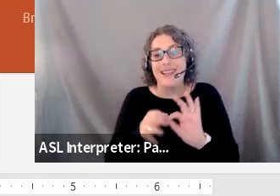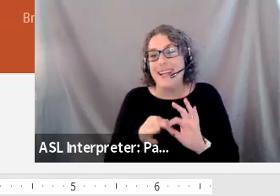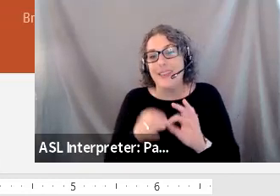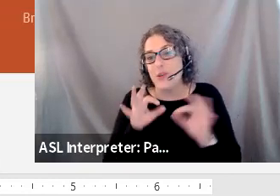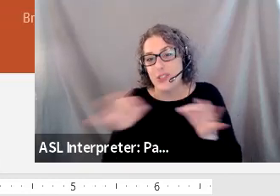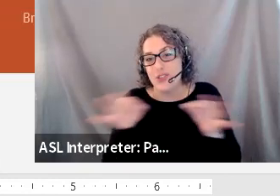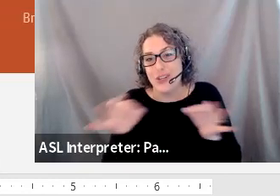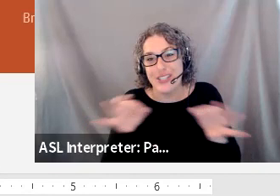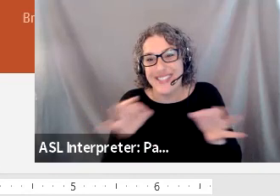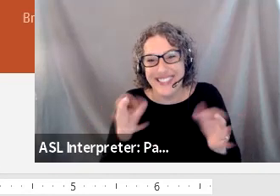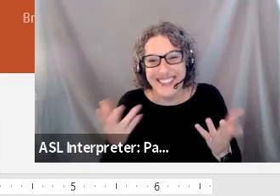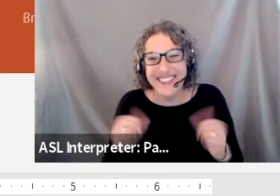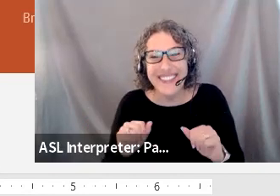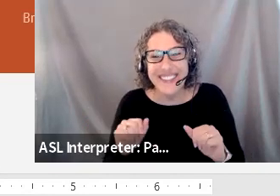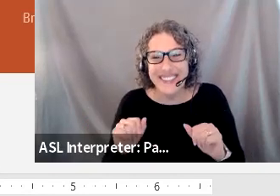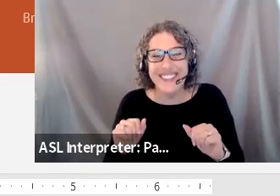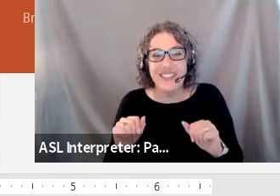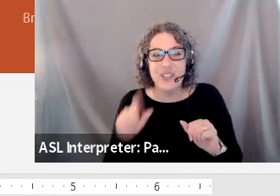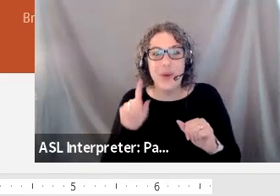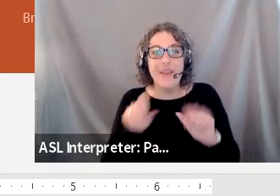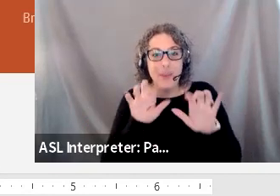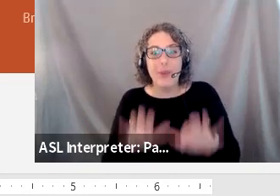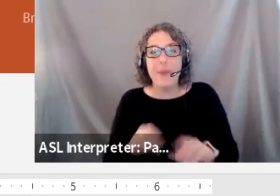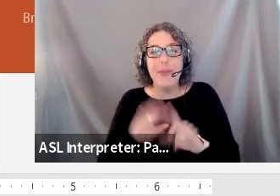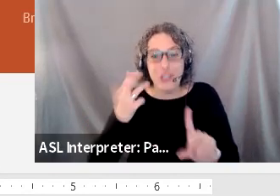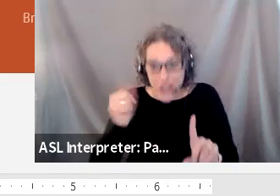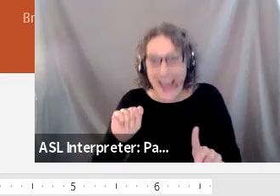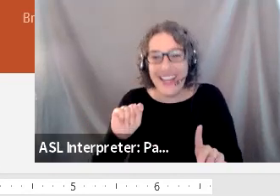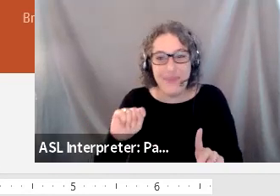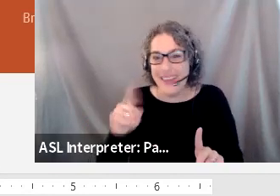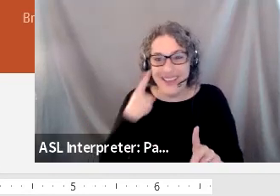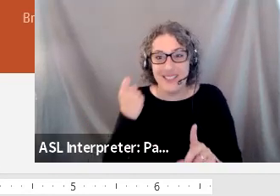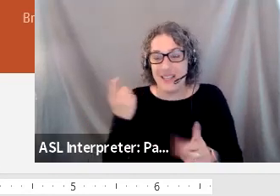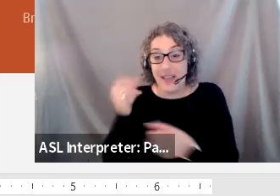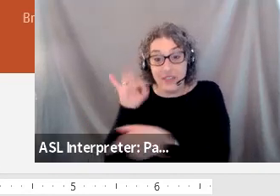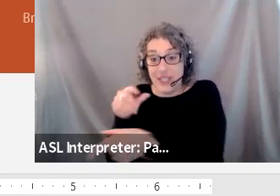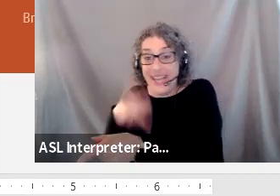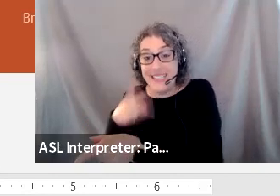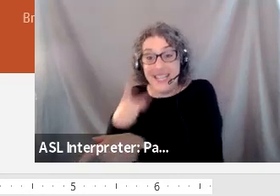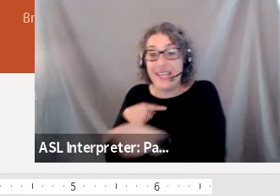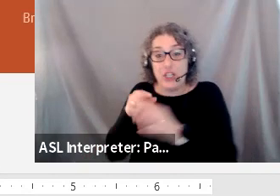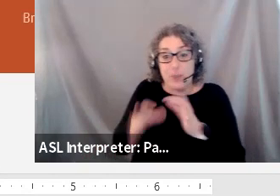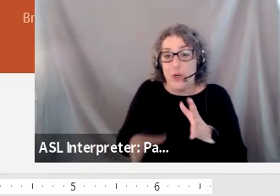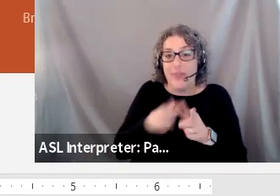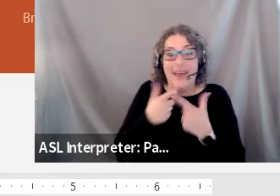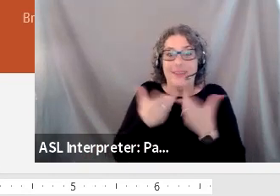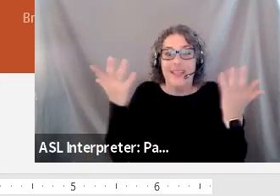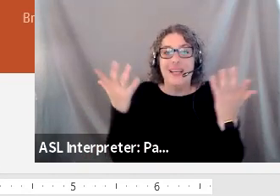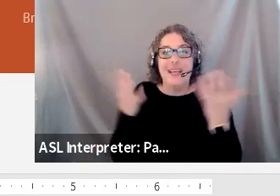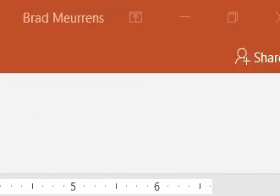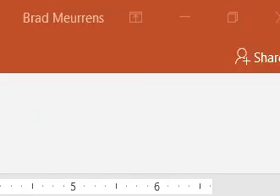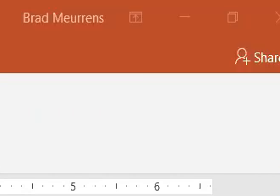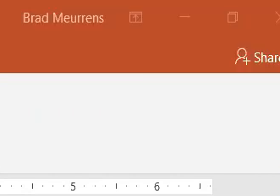me signing those instructions. So we'll have to put them in the chat, because if she can't see the interpreter,